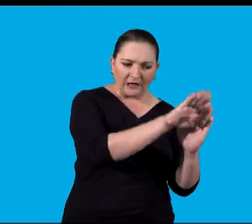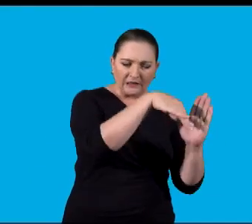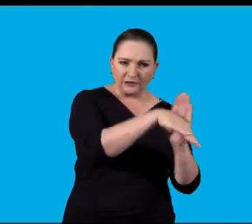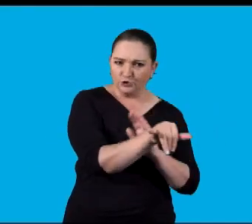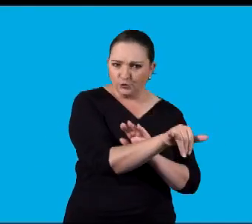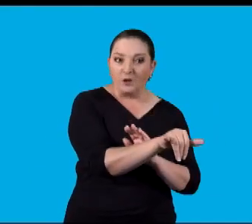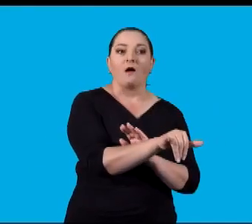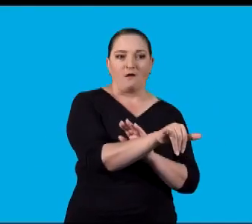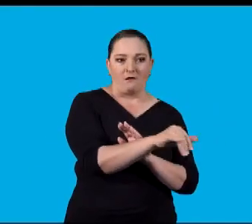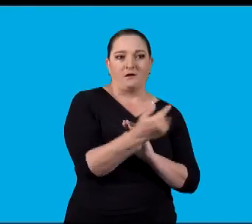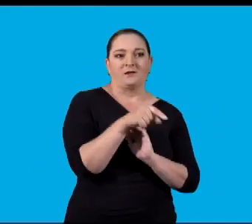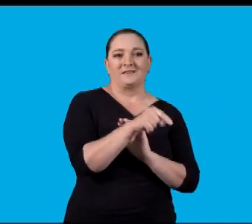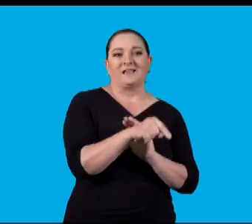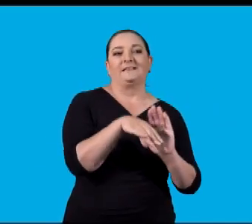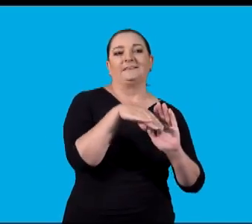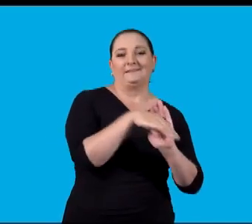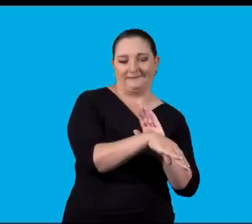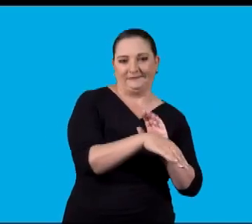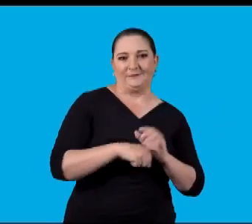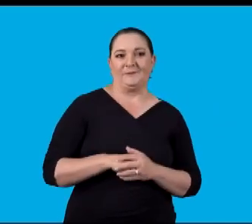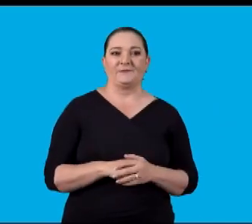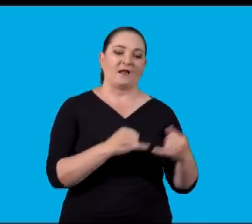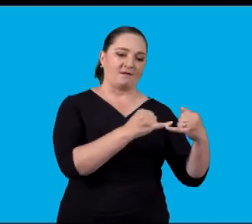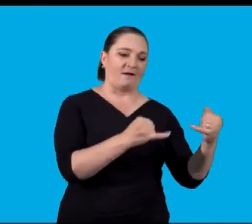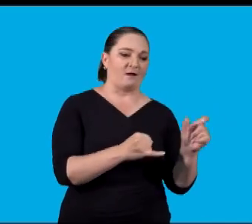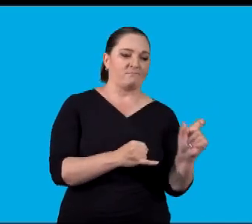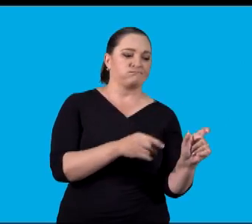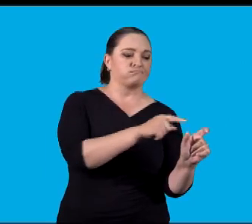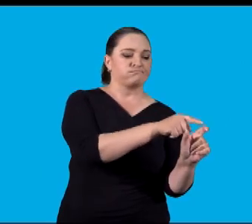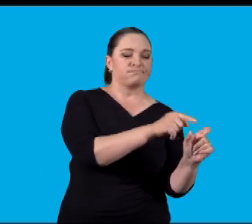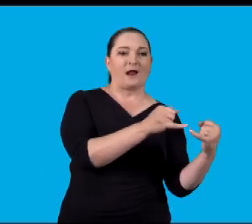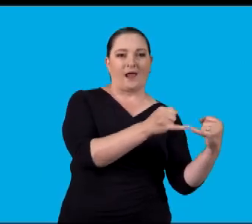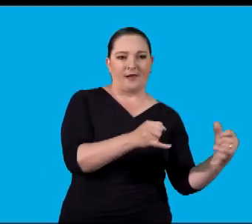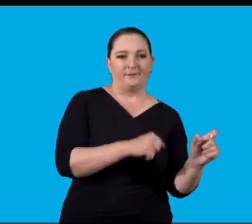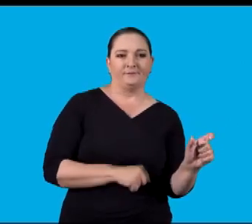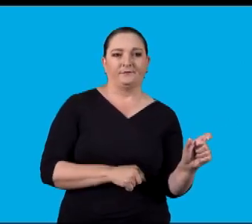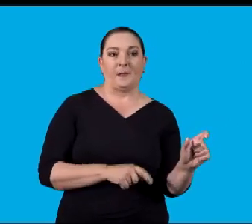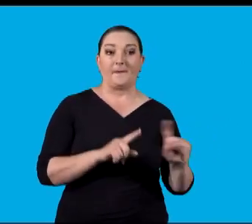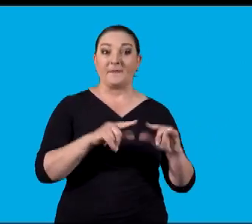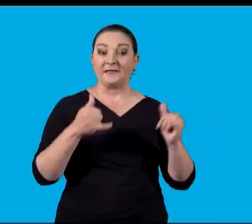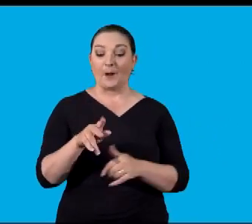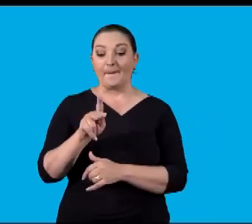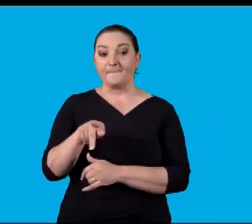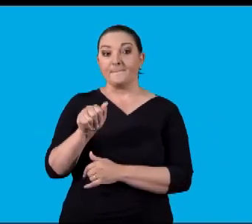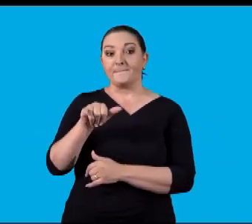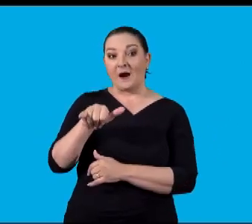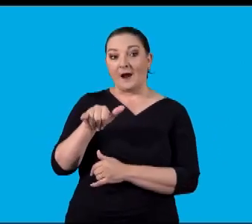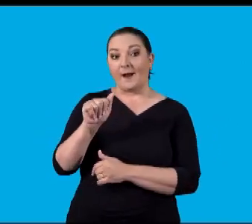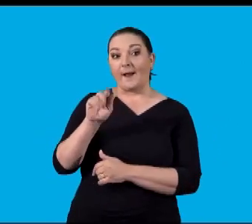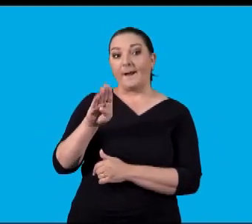decrease. So I'll underline the correct answer here, and then I'll come. Now that I'm dealing with payables, these